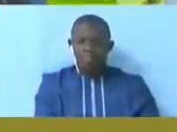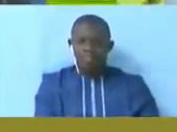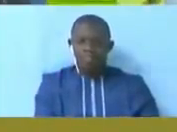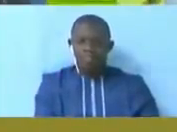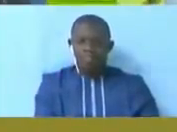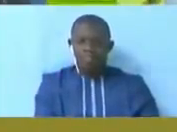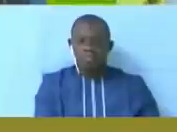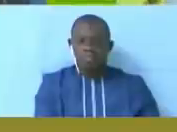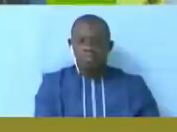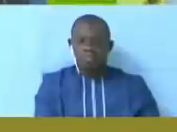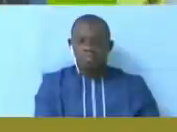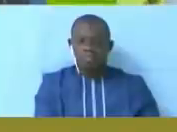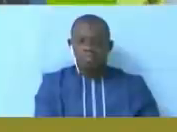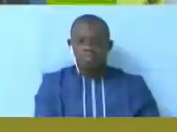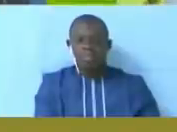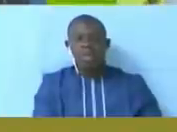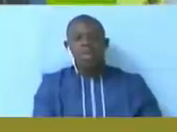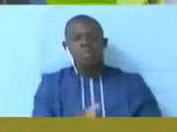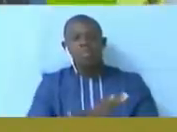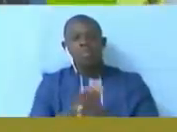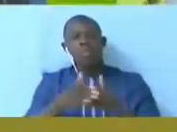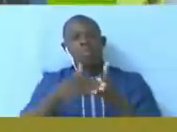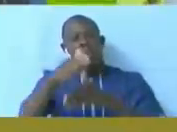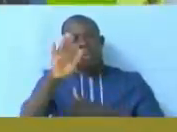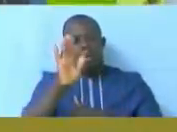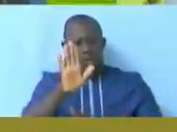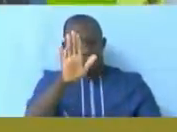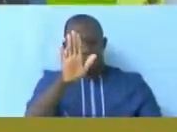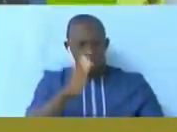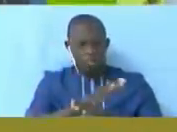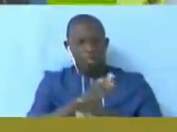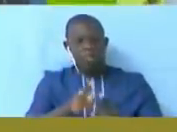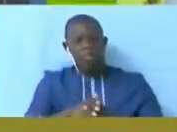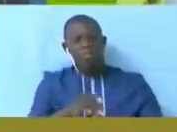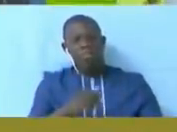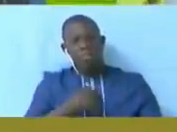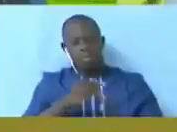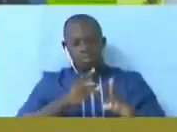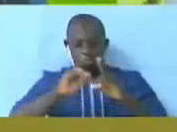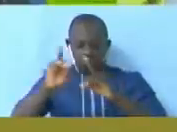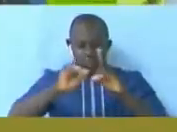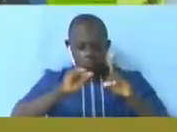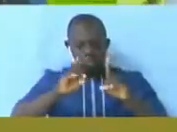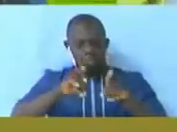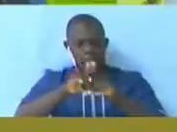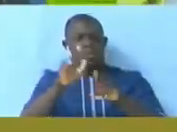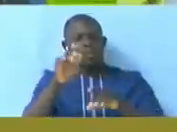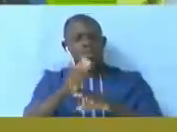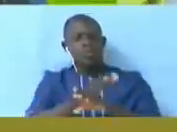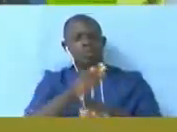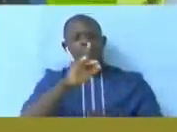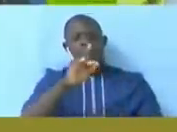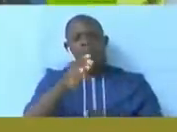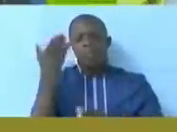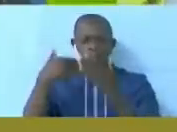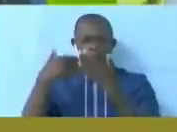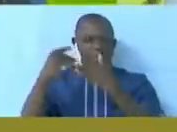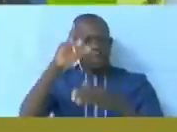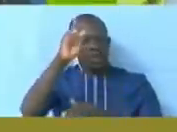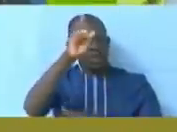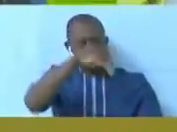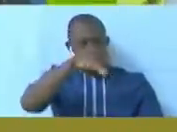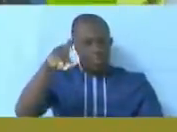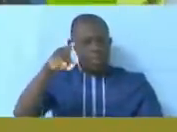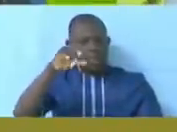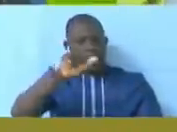It was much later. Nyato domanding that I was discussing with the then DPP Ajim. Mbe nin